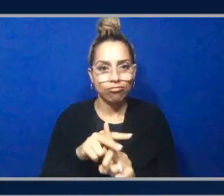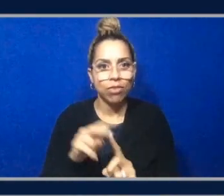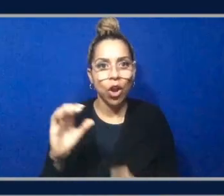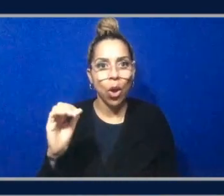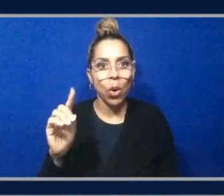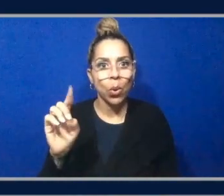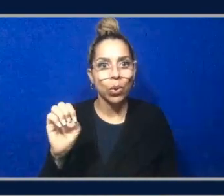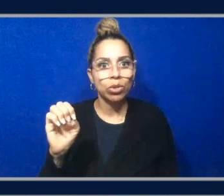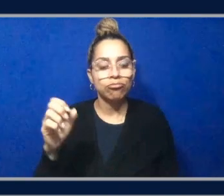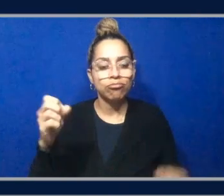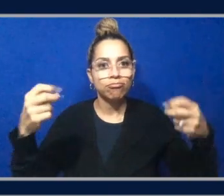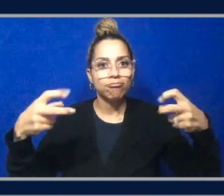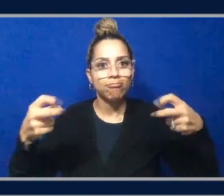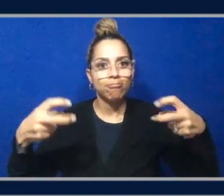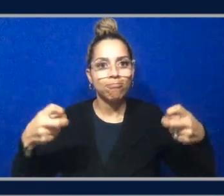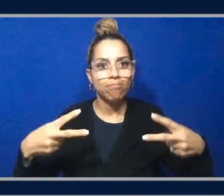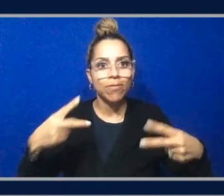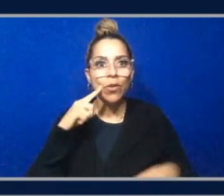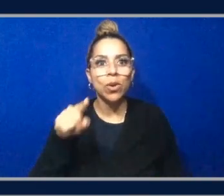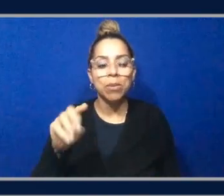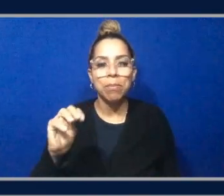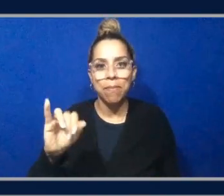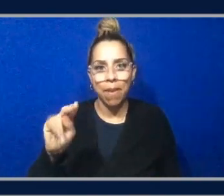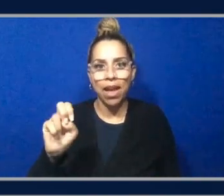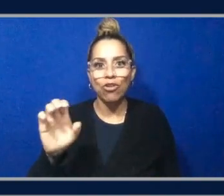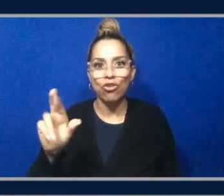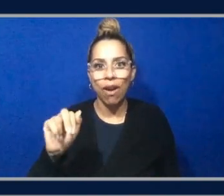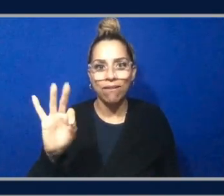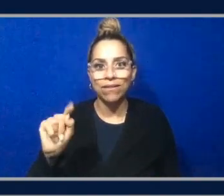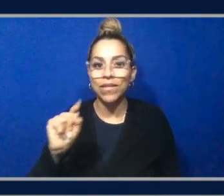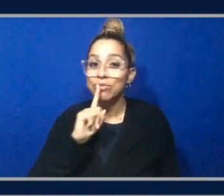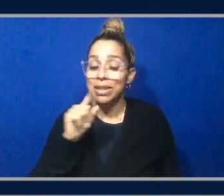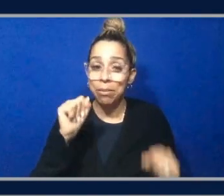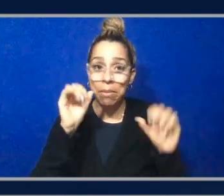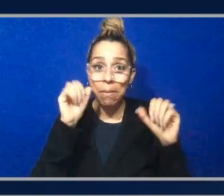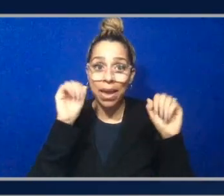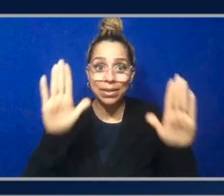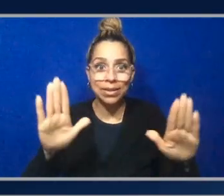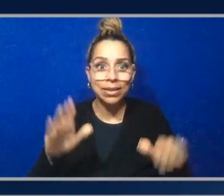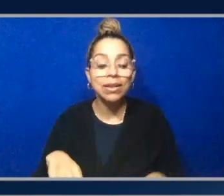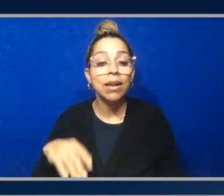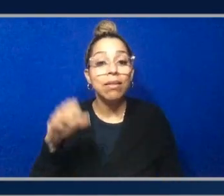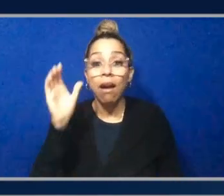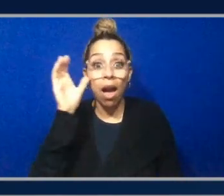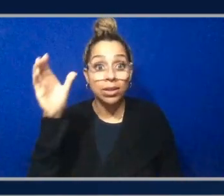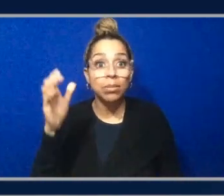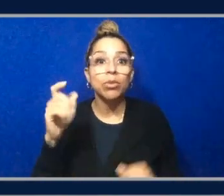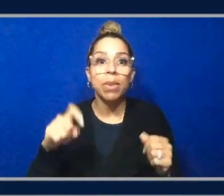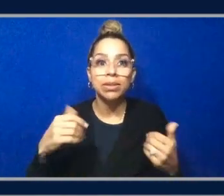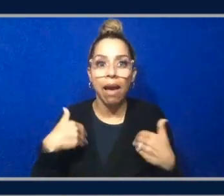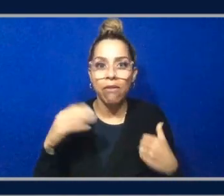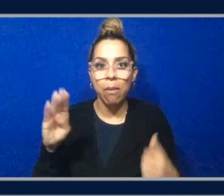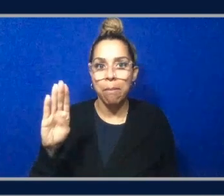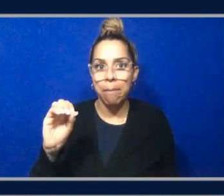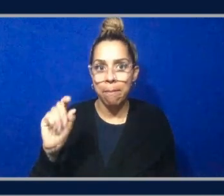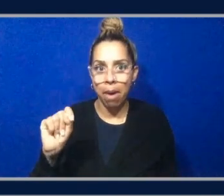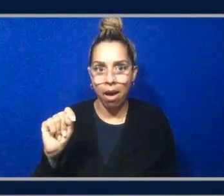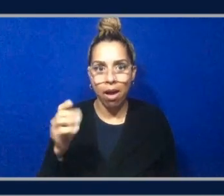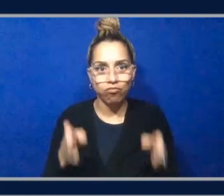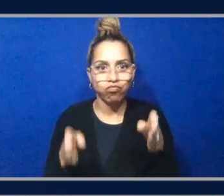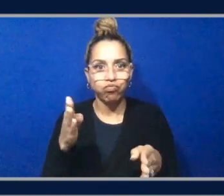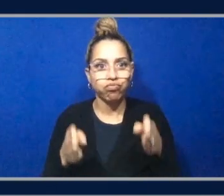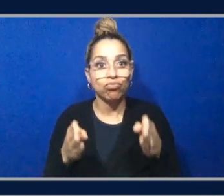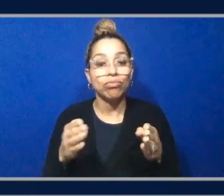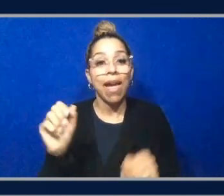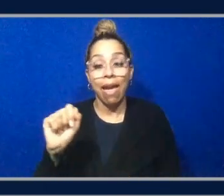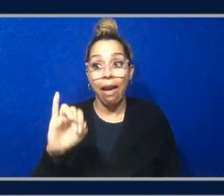amazing. And so the idea was to have a bot that is controlled by an AI and that you can play with. So